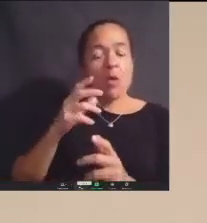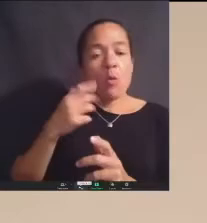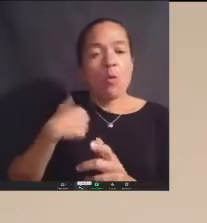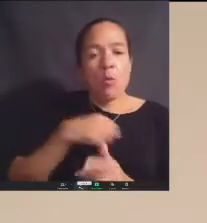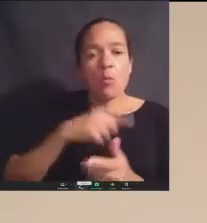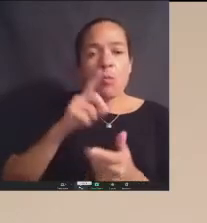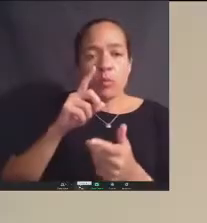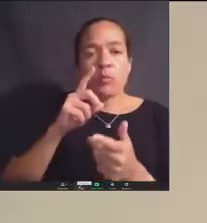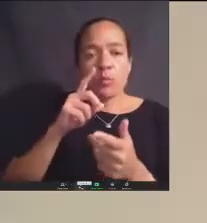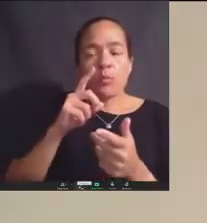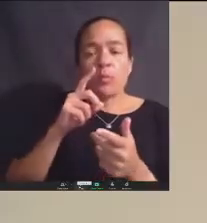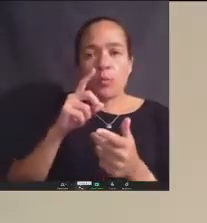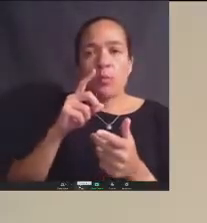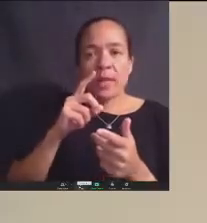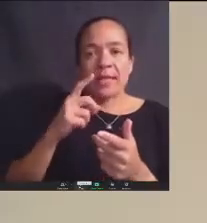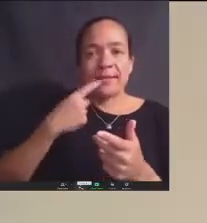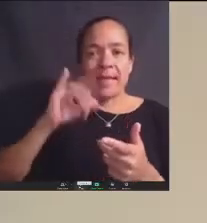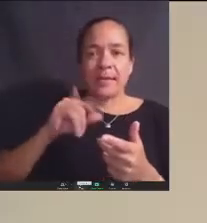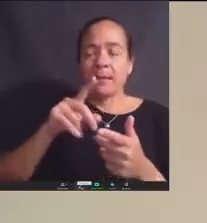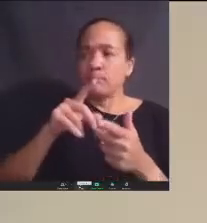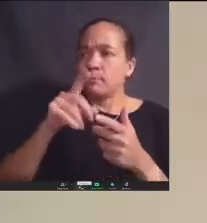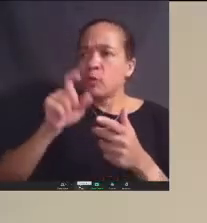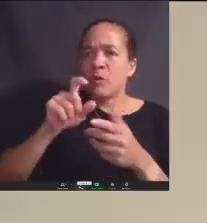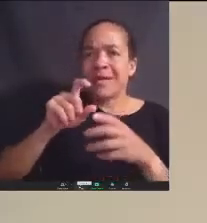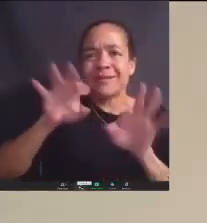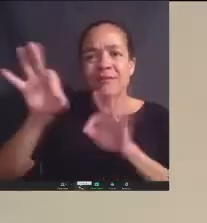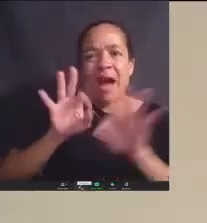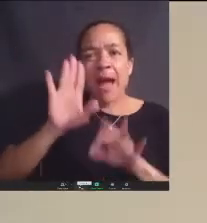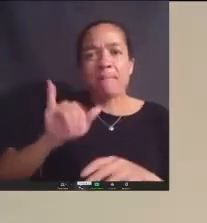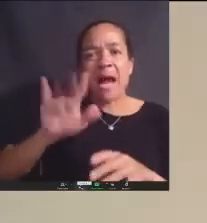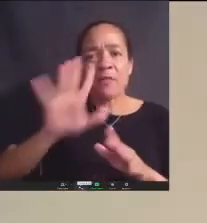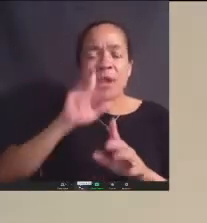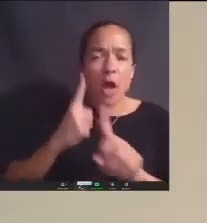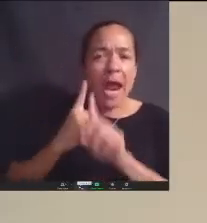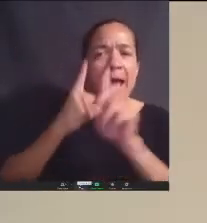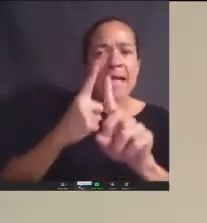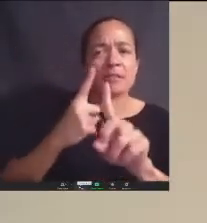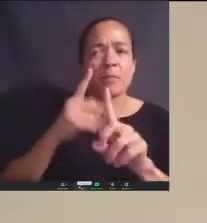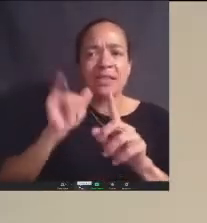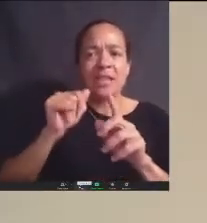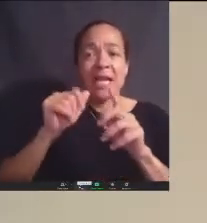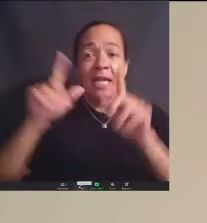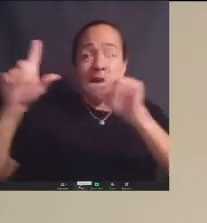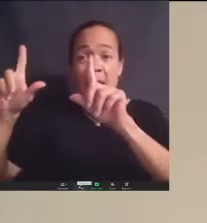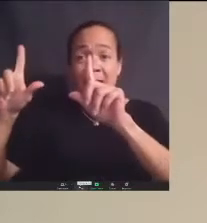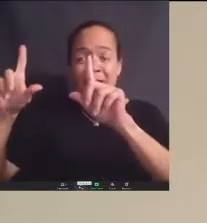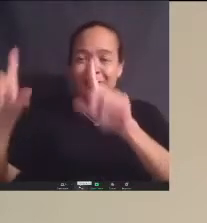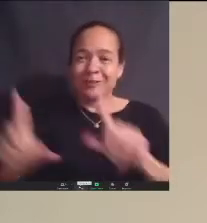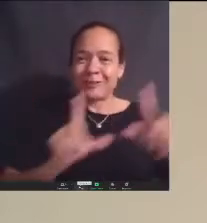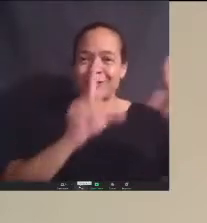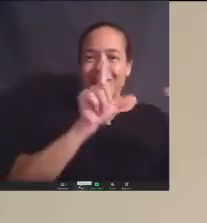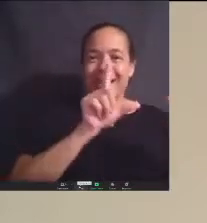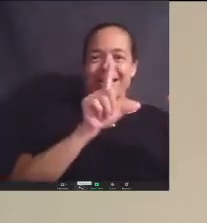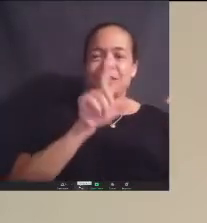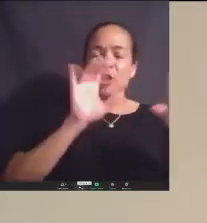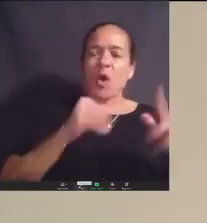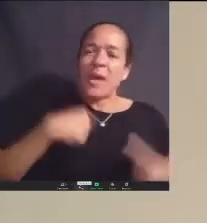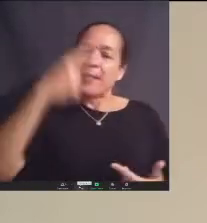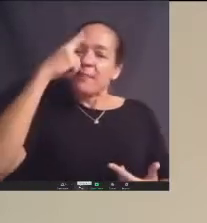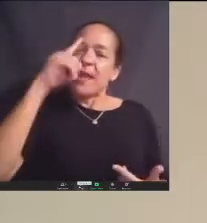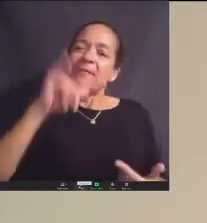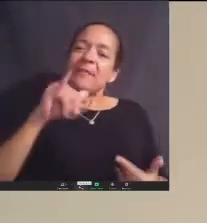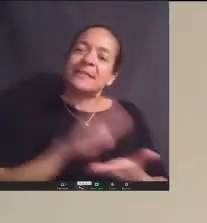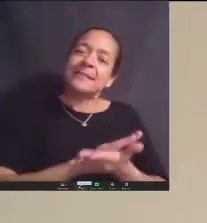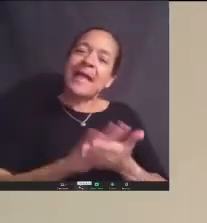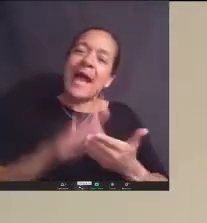aspirations, you need to shift their lens. There's many of us who believe that that is a charitable act. Like we think we're being kind and generous, which is